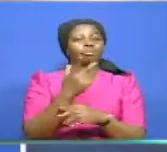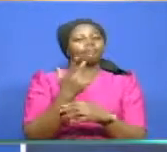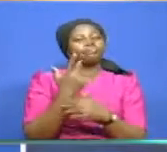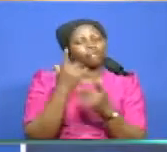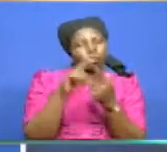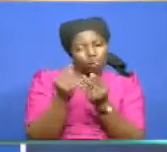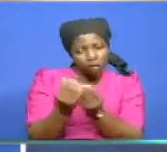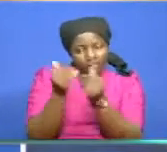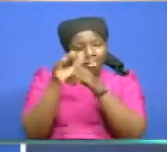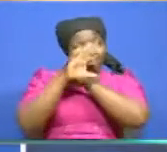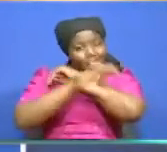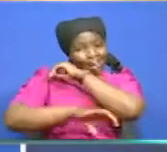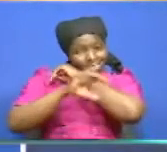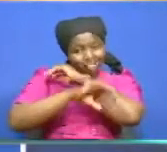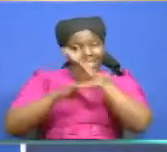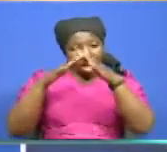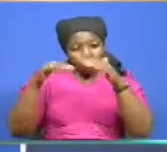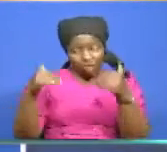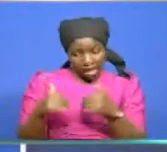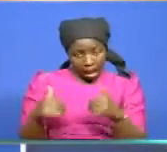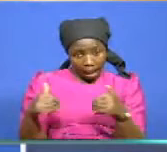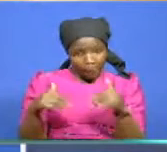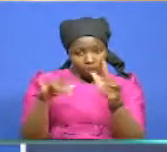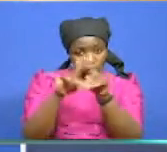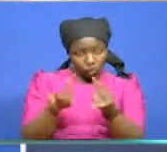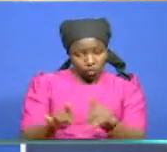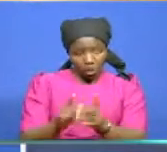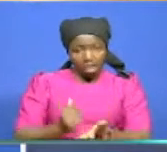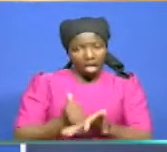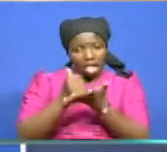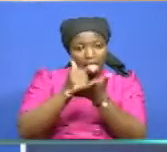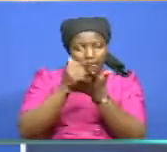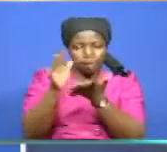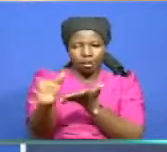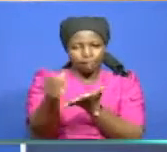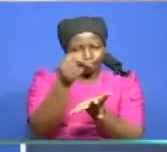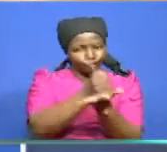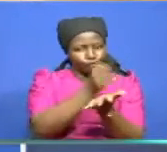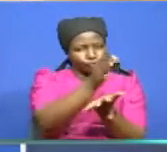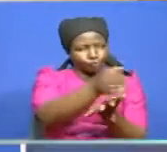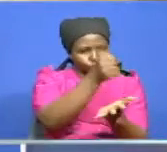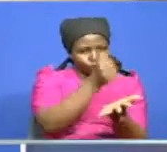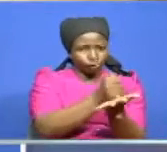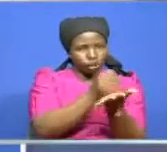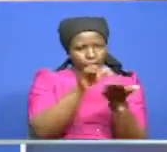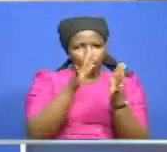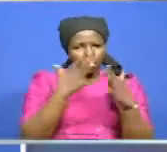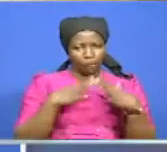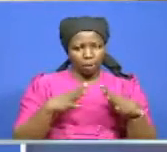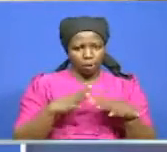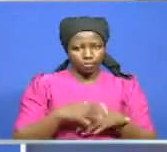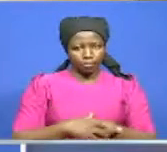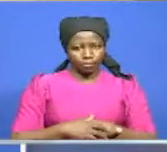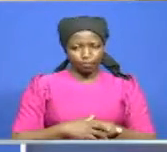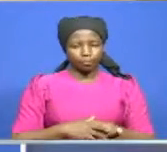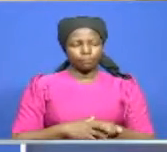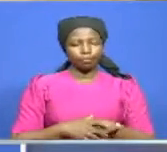to solve the country's housing deficit, but also help create employment opportunities.